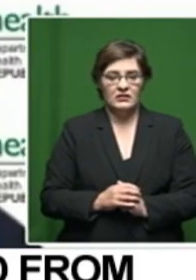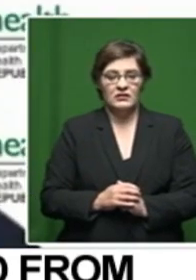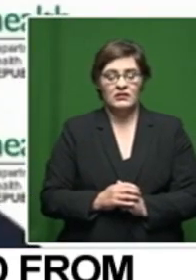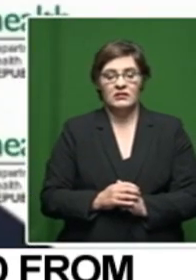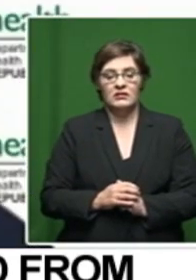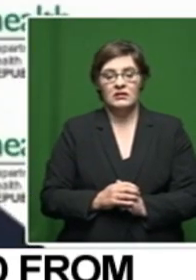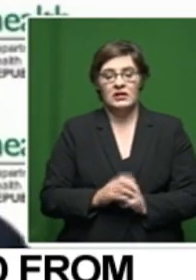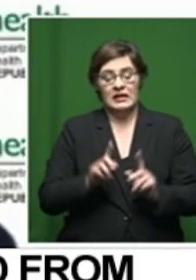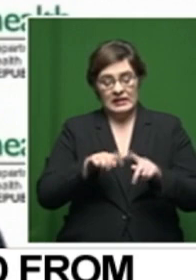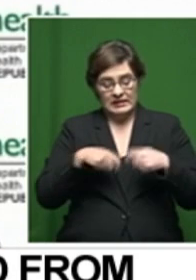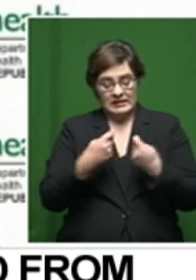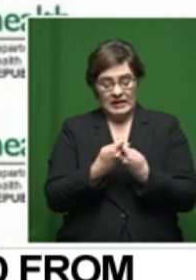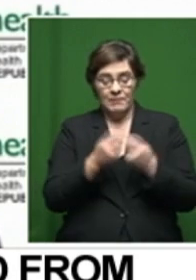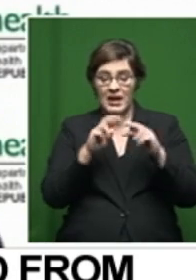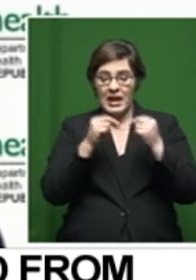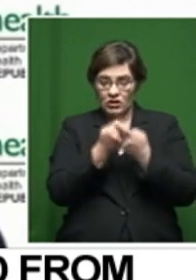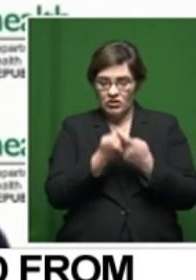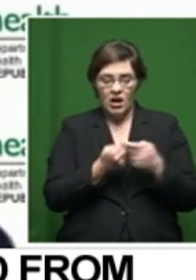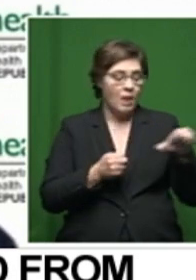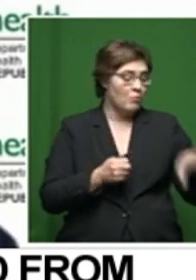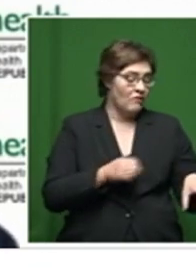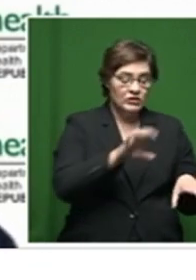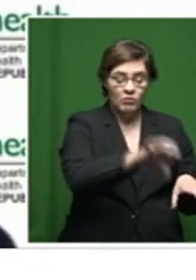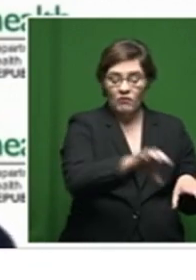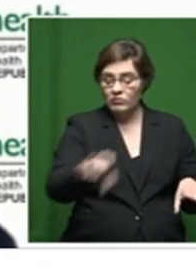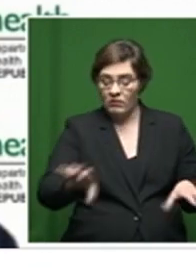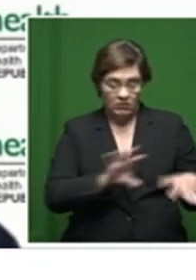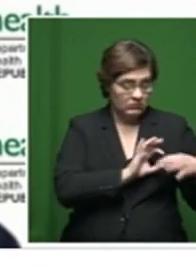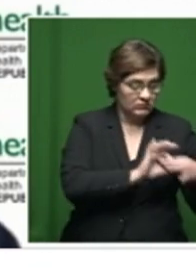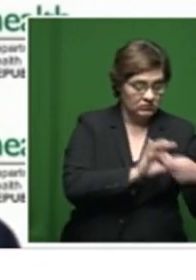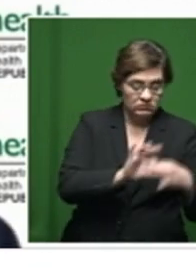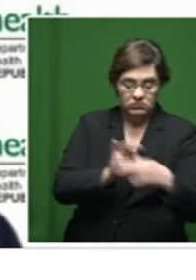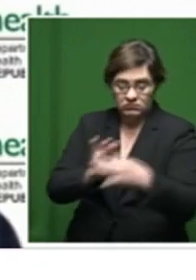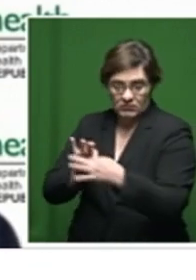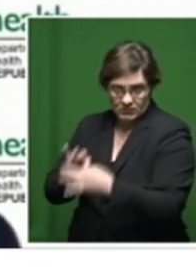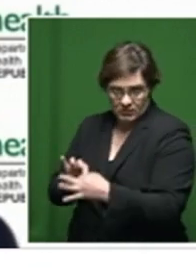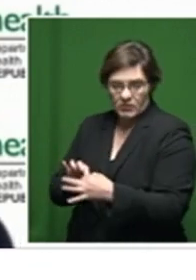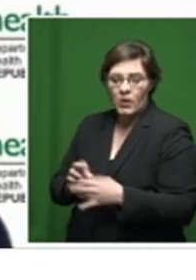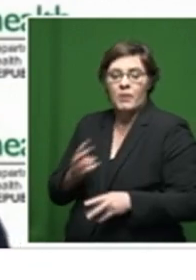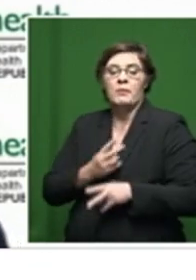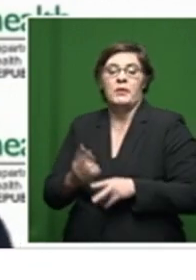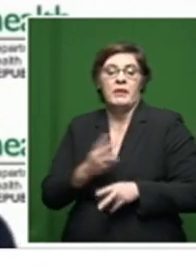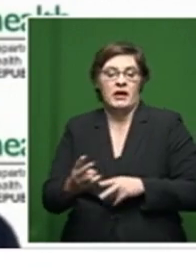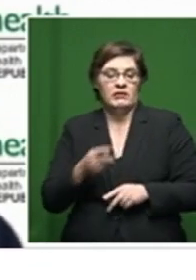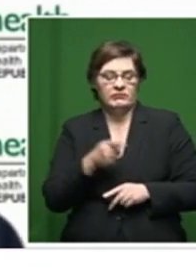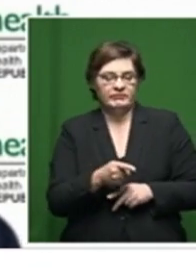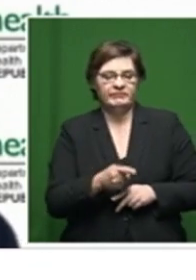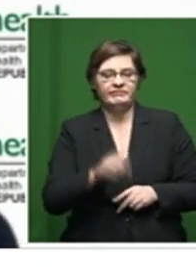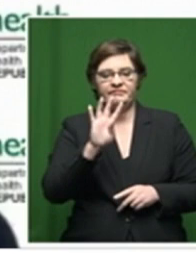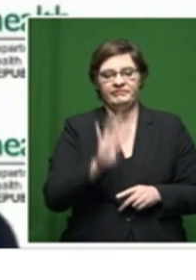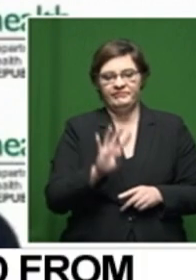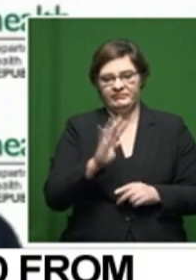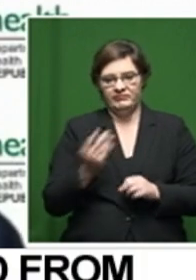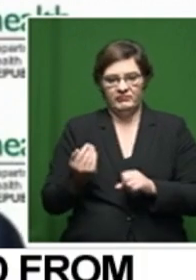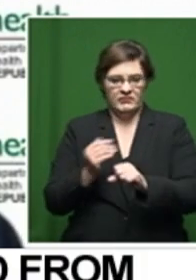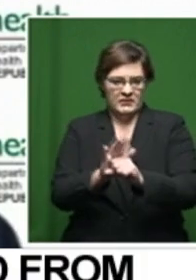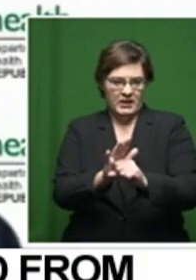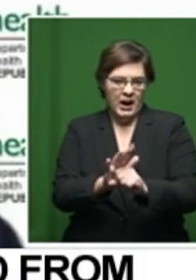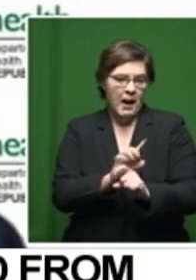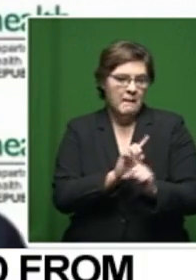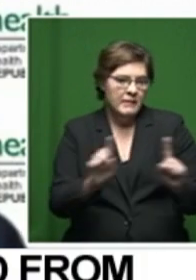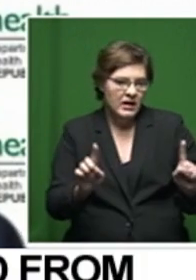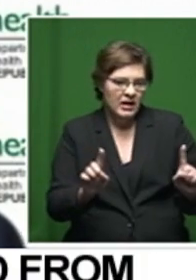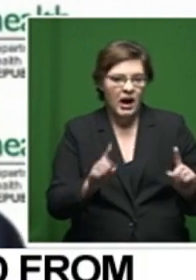team is working with provincial teams to prepare for the inevitable fourth wave, but we have to